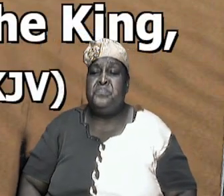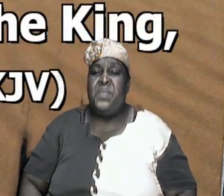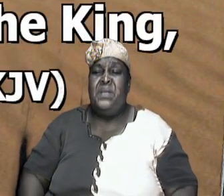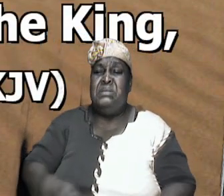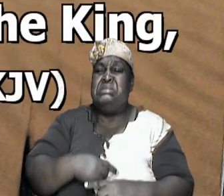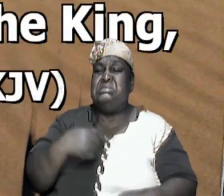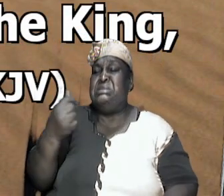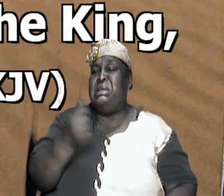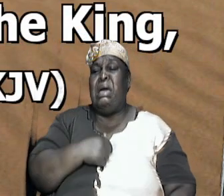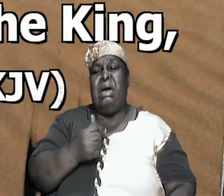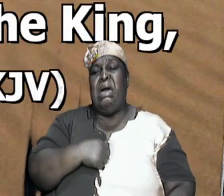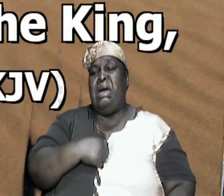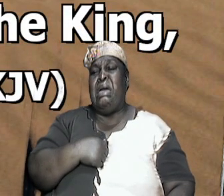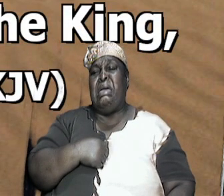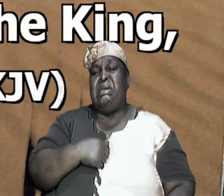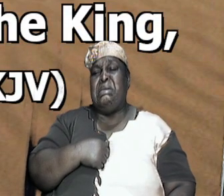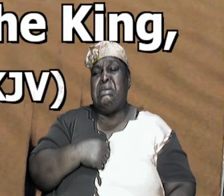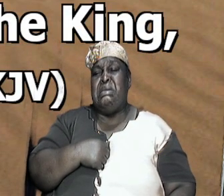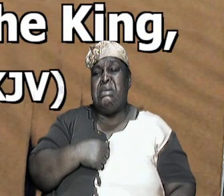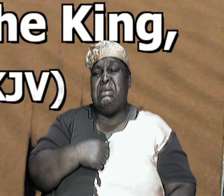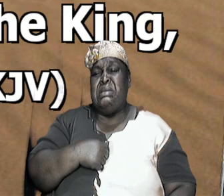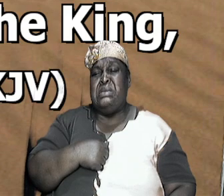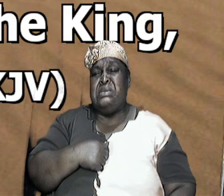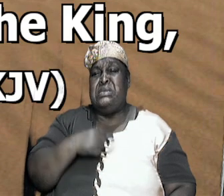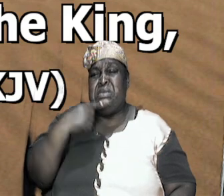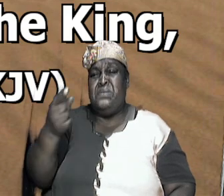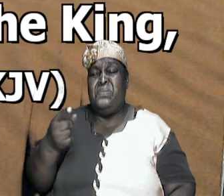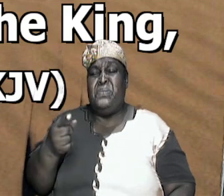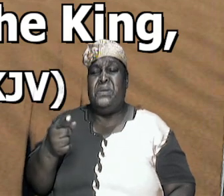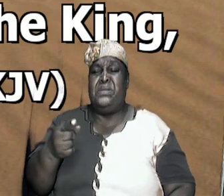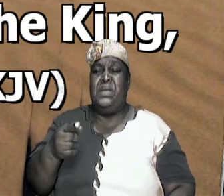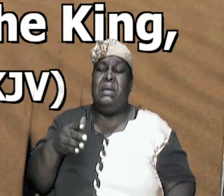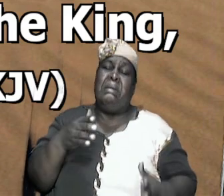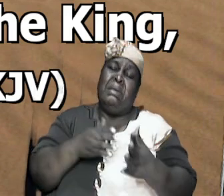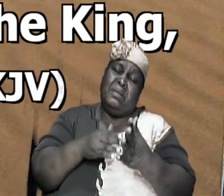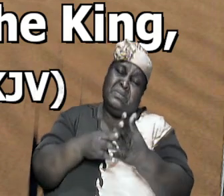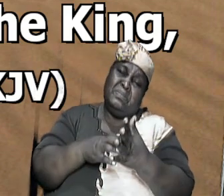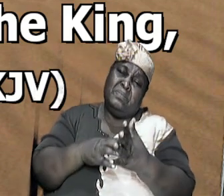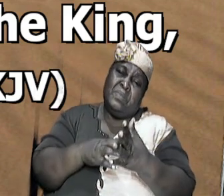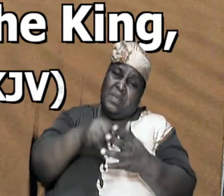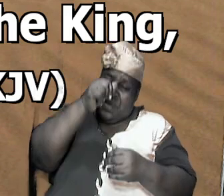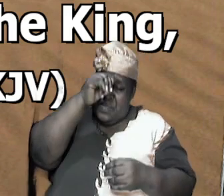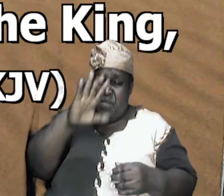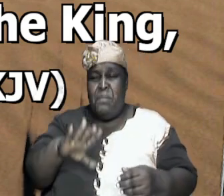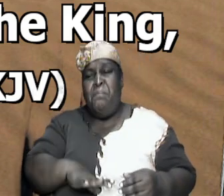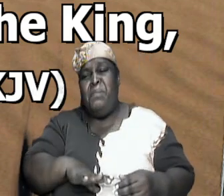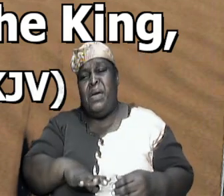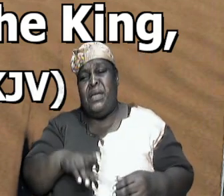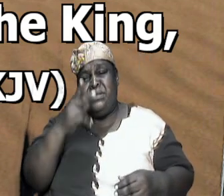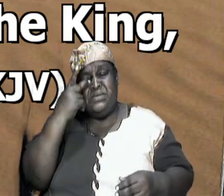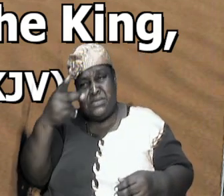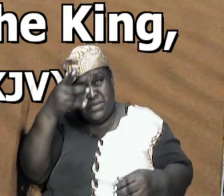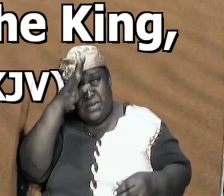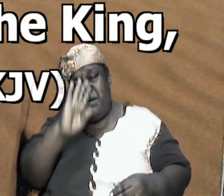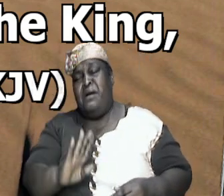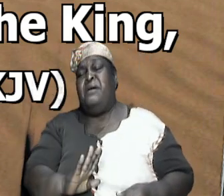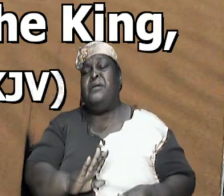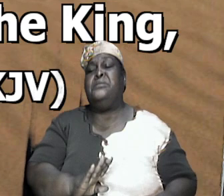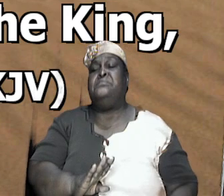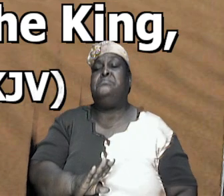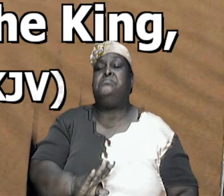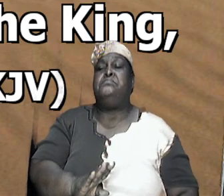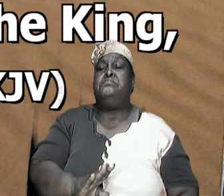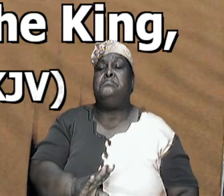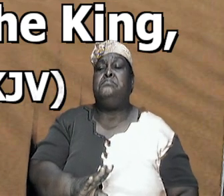said I, now this is the declaration, again, the man has seen God.